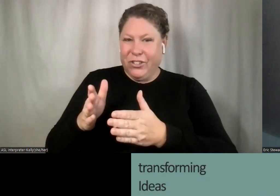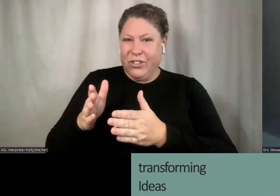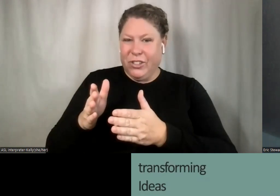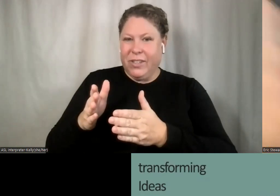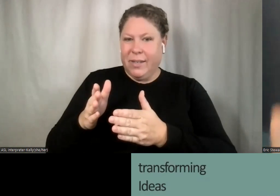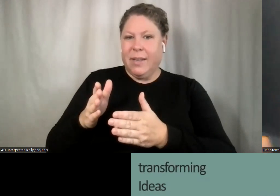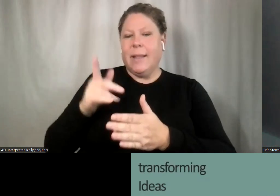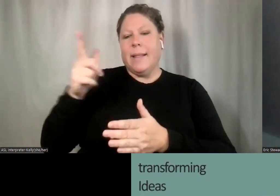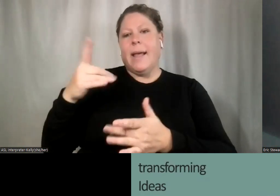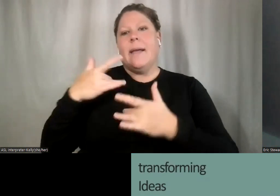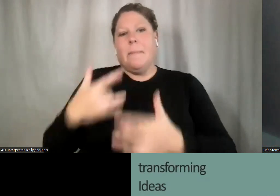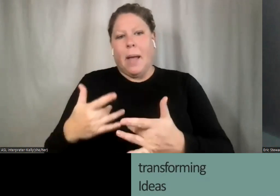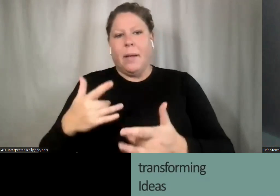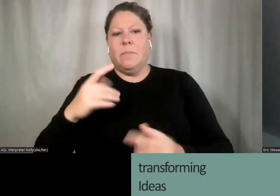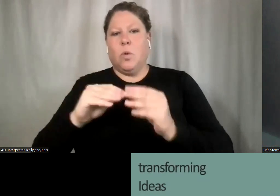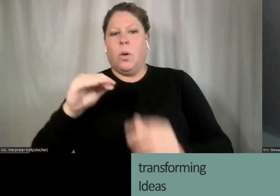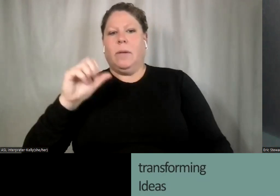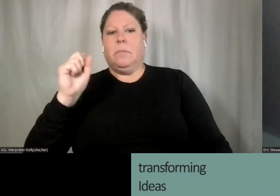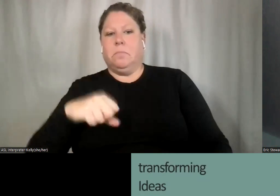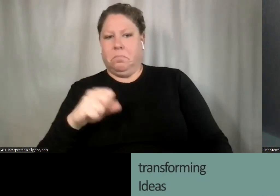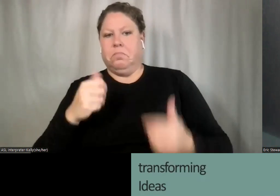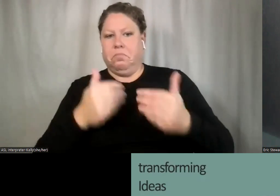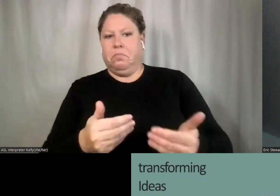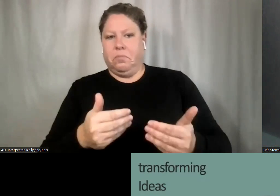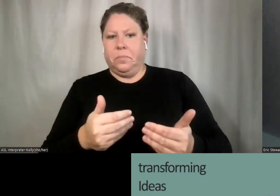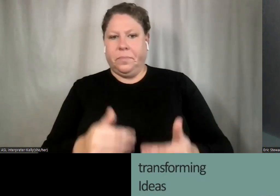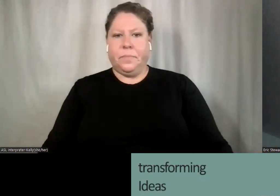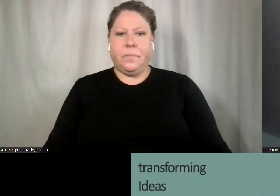more likely to get a positive response.